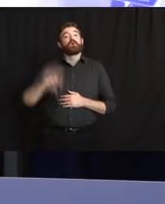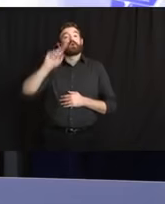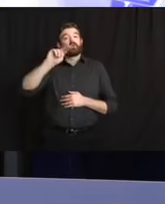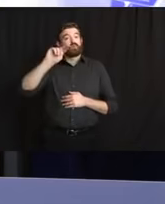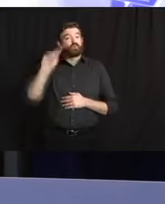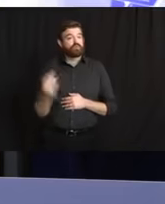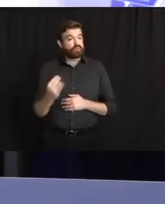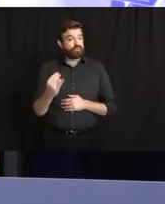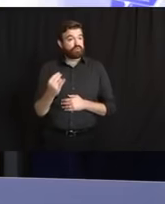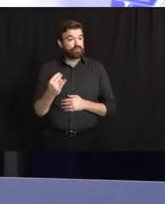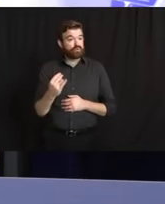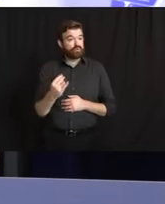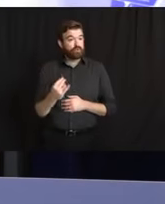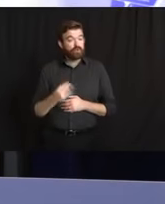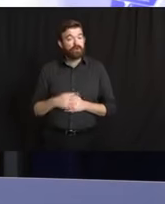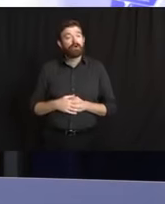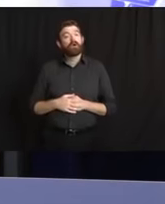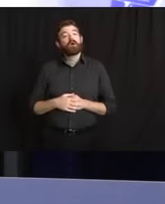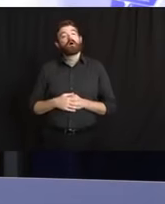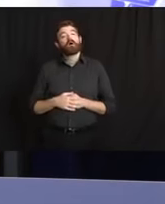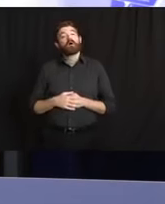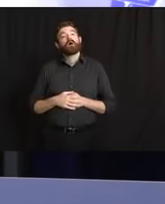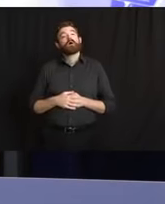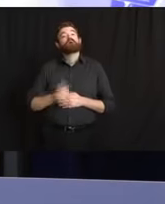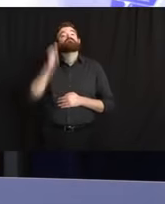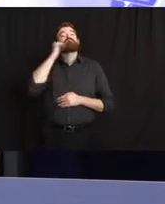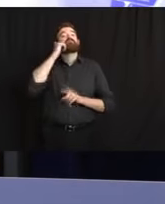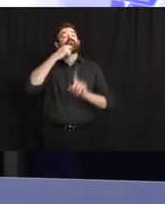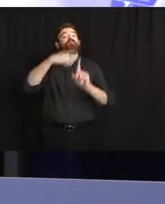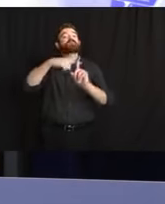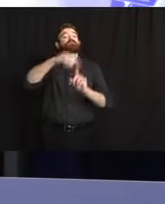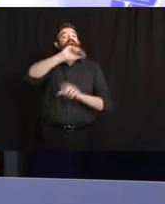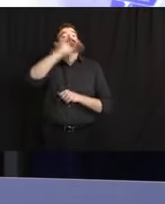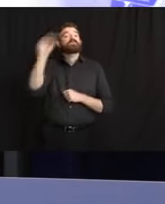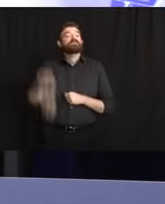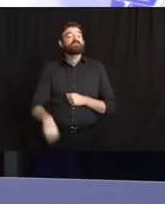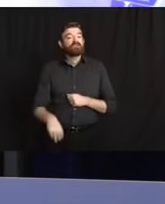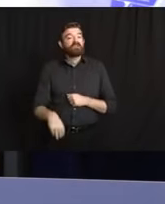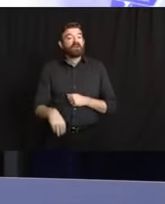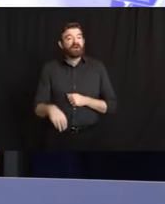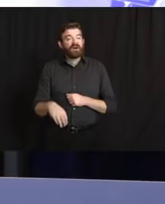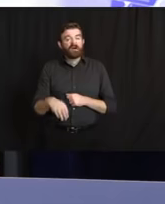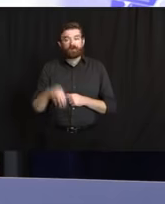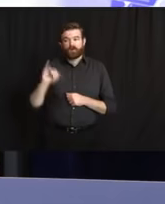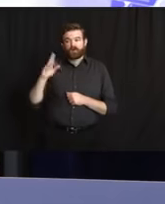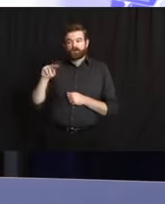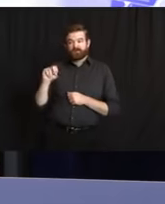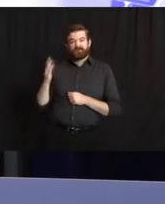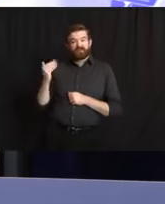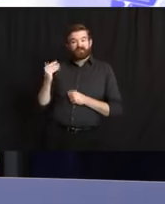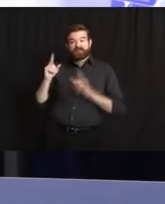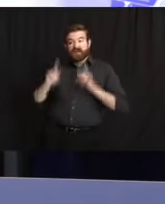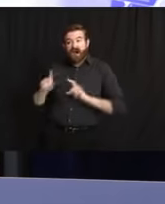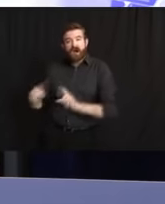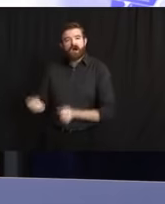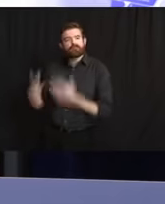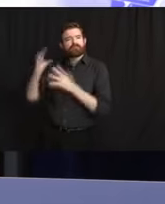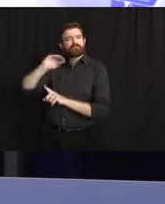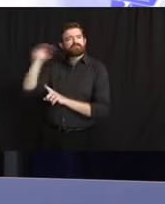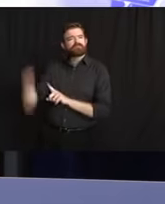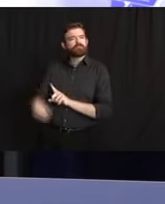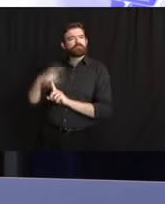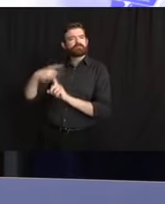daily positivity as of June 15th is 2.47%. In the north,